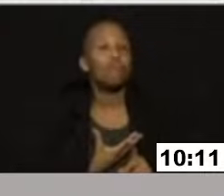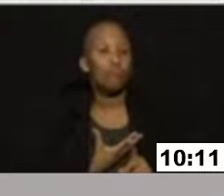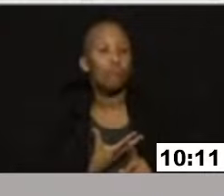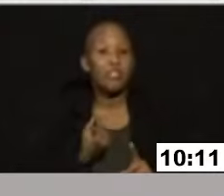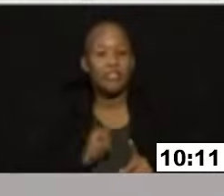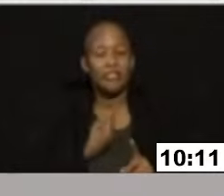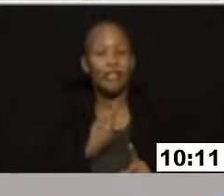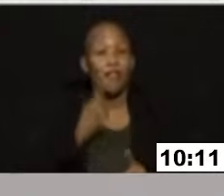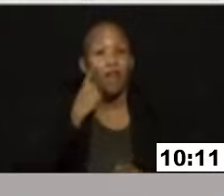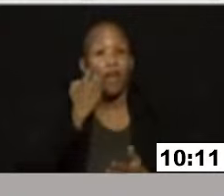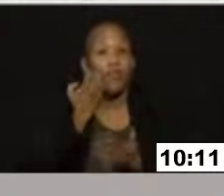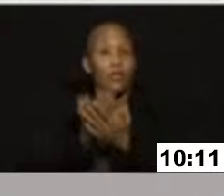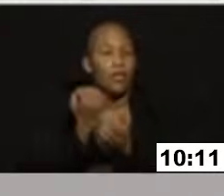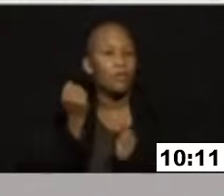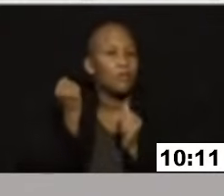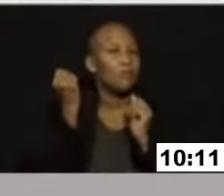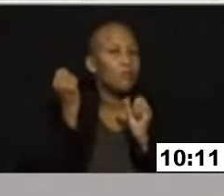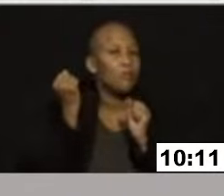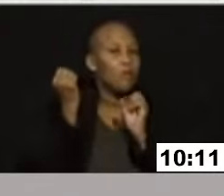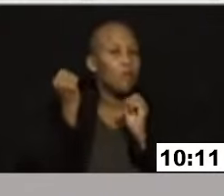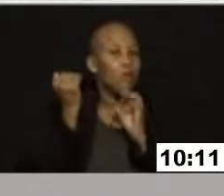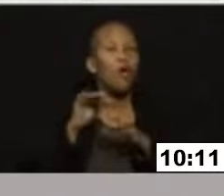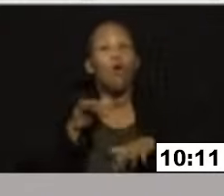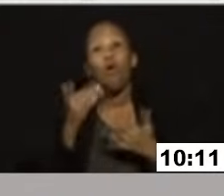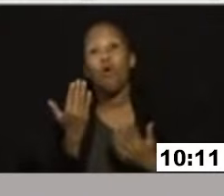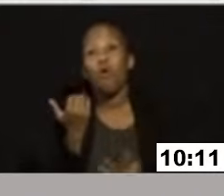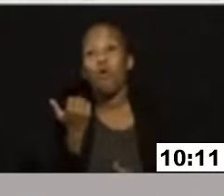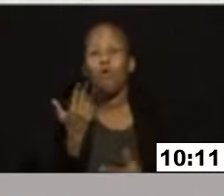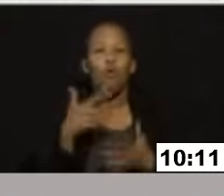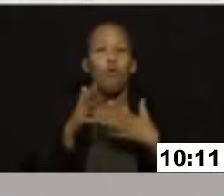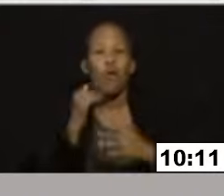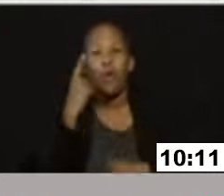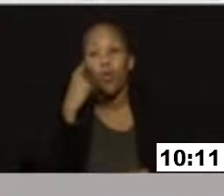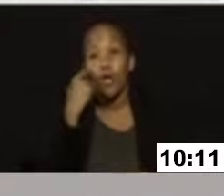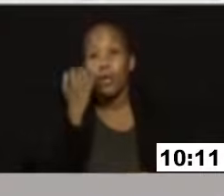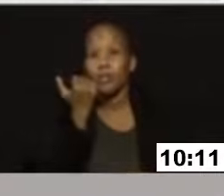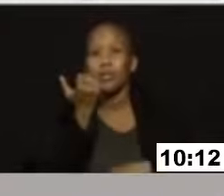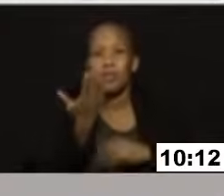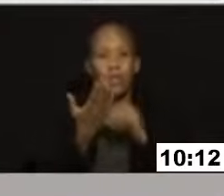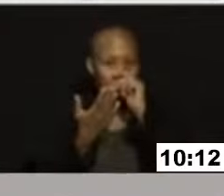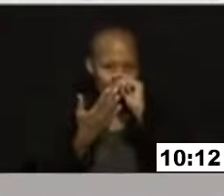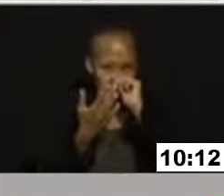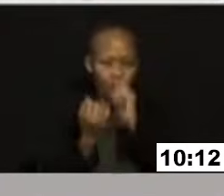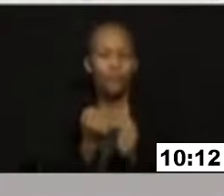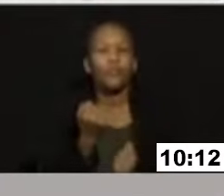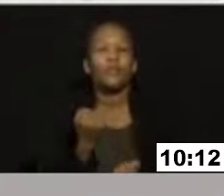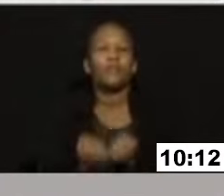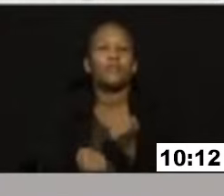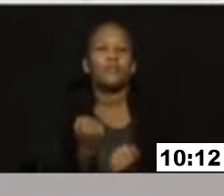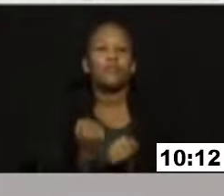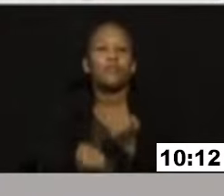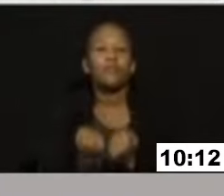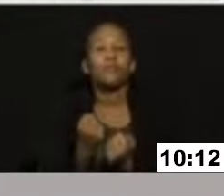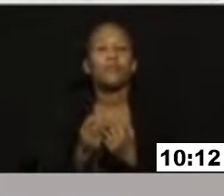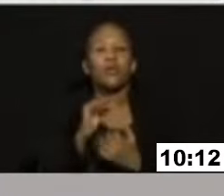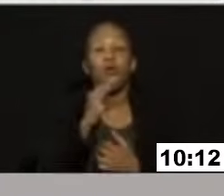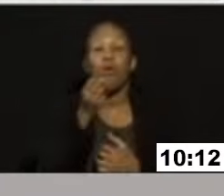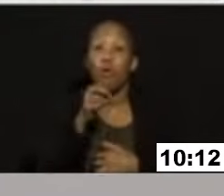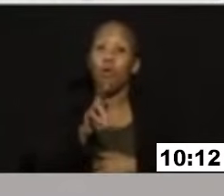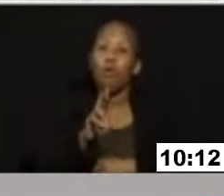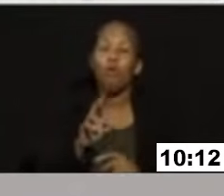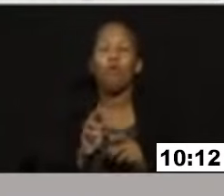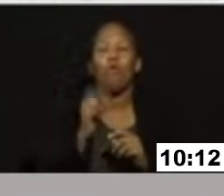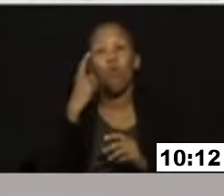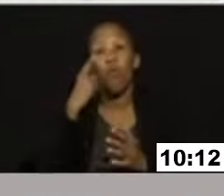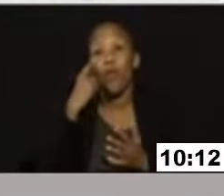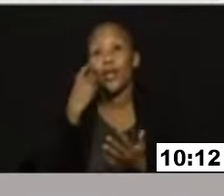herself, or sub 2, to call any witness to give evidence on his or her behalf, or to cross-examine the witness,